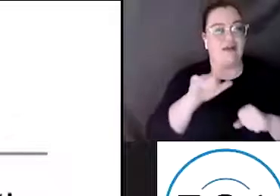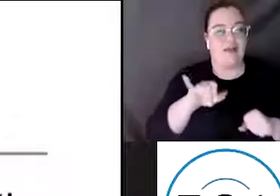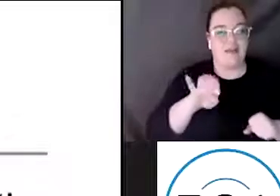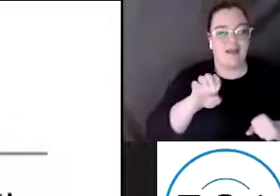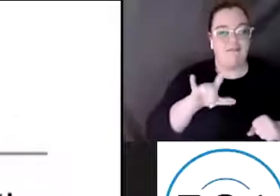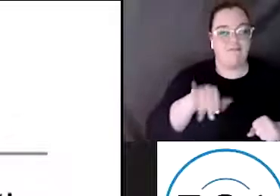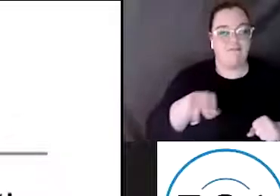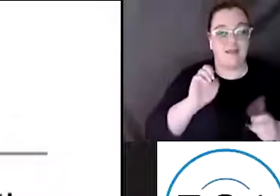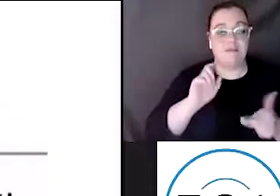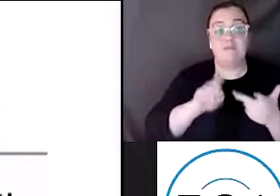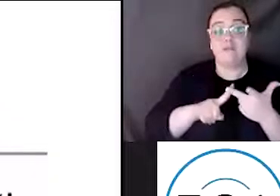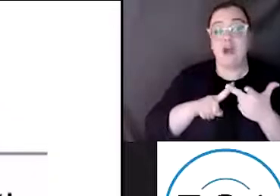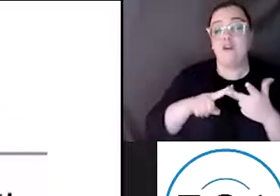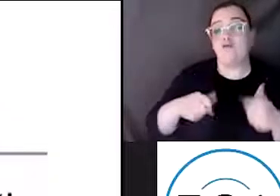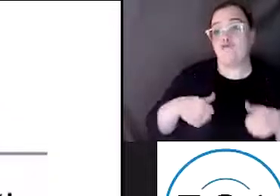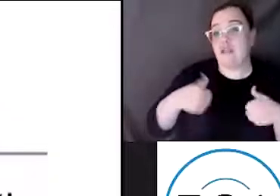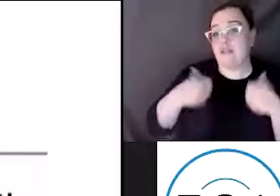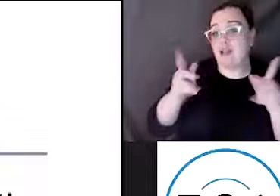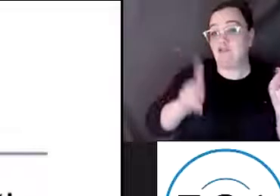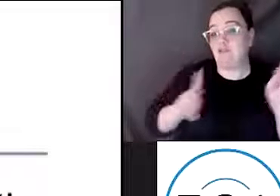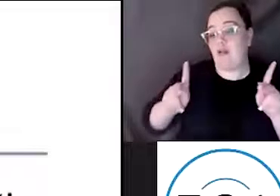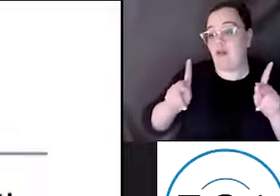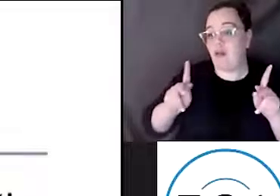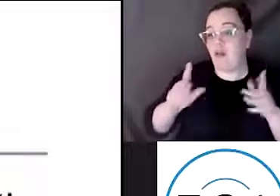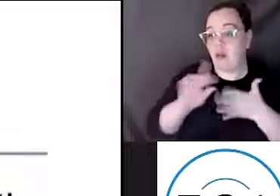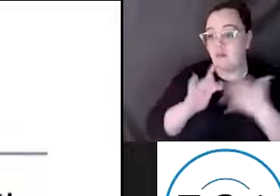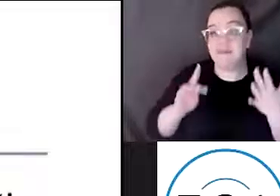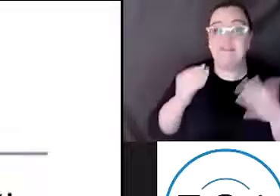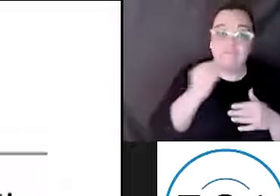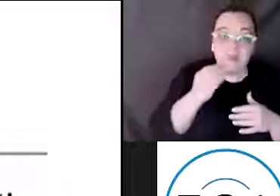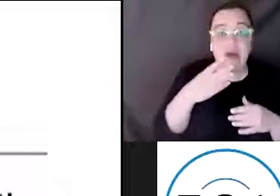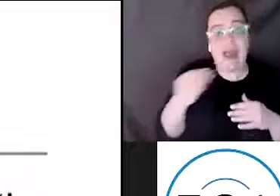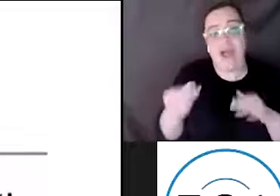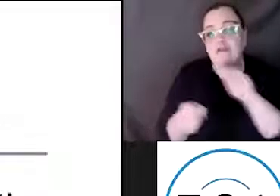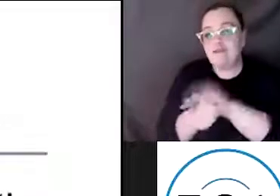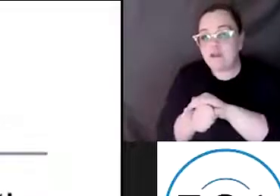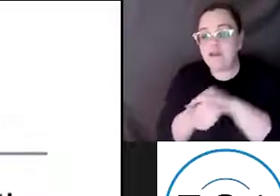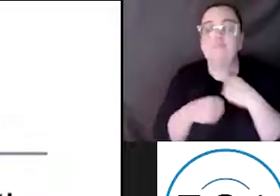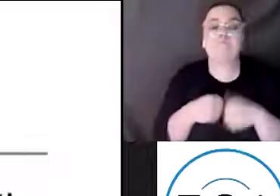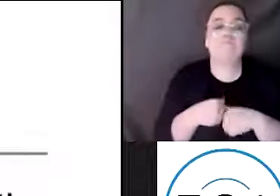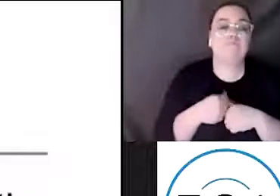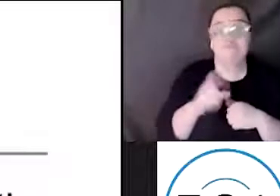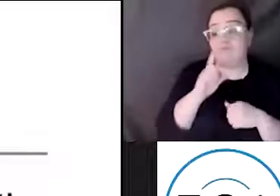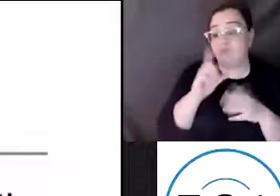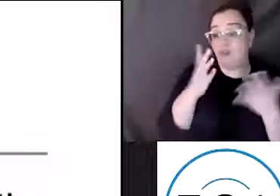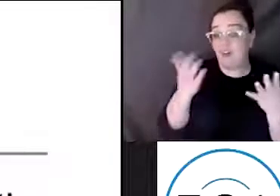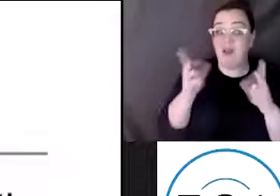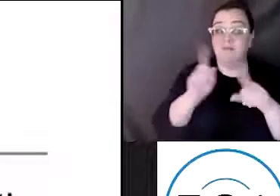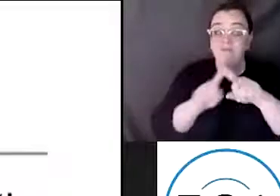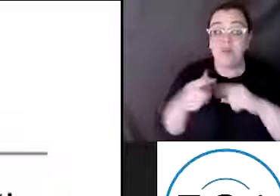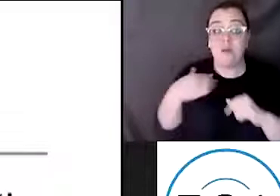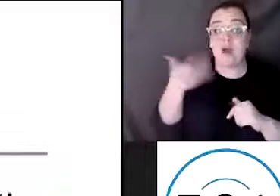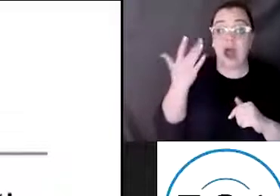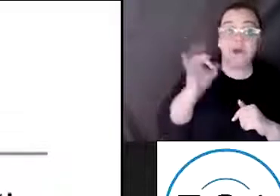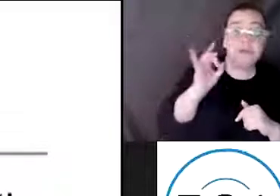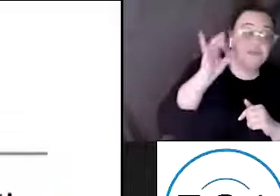shelter under food, water, and shelter lifelines. So you can see there's a lot of room. So my message to all of you is think about